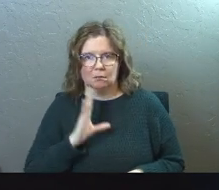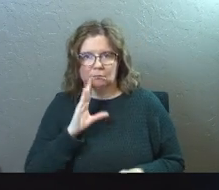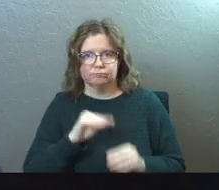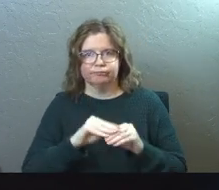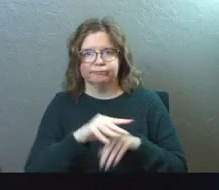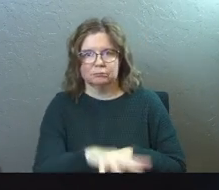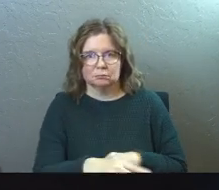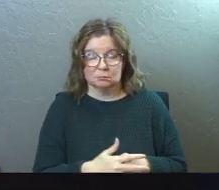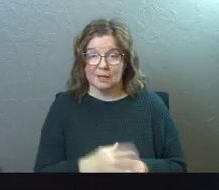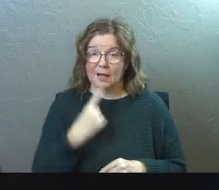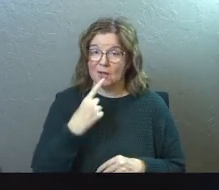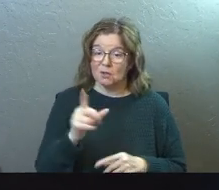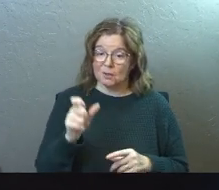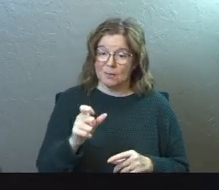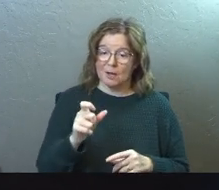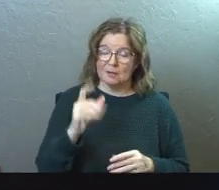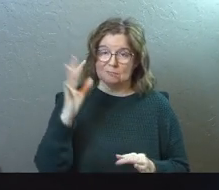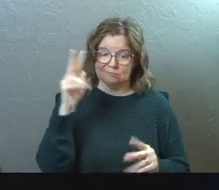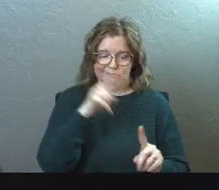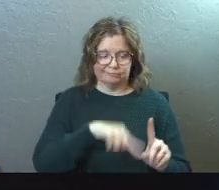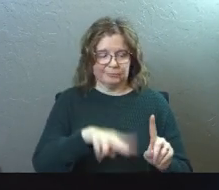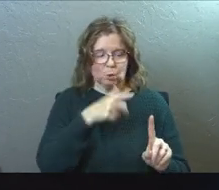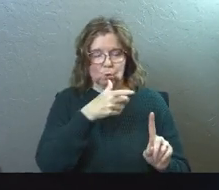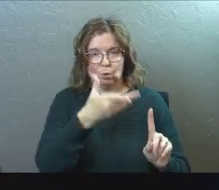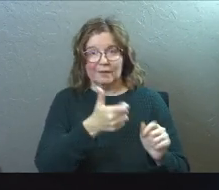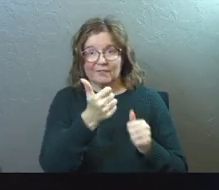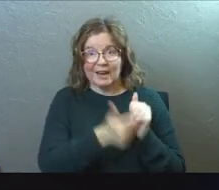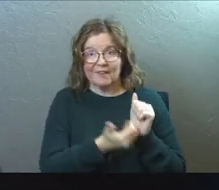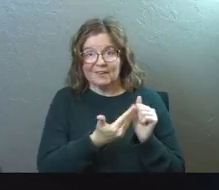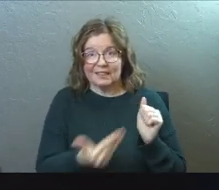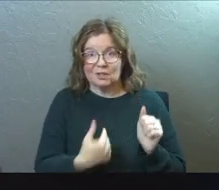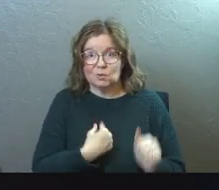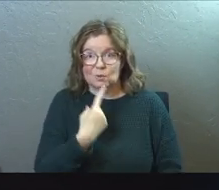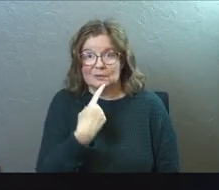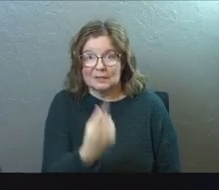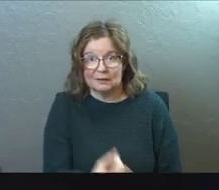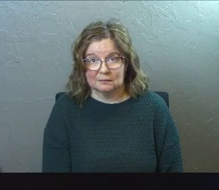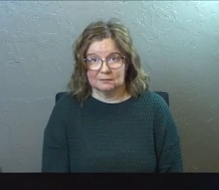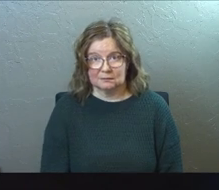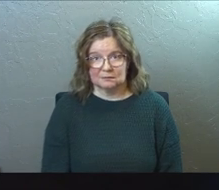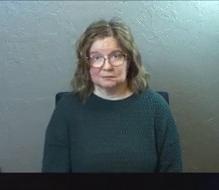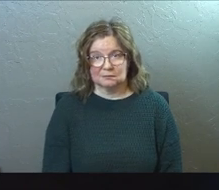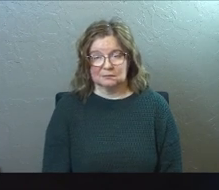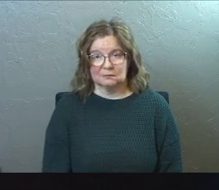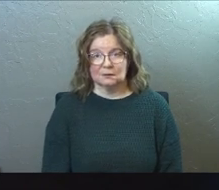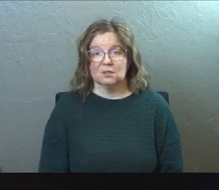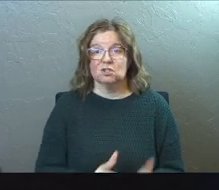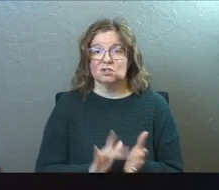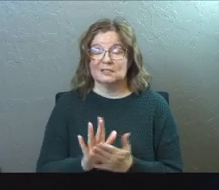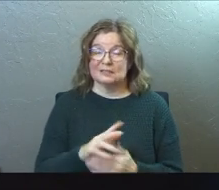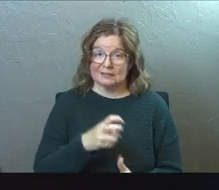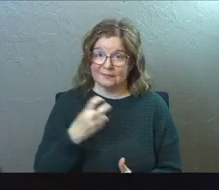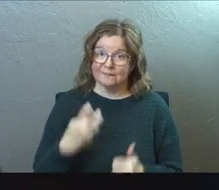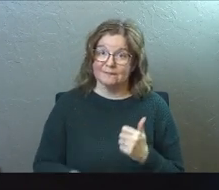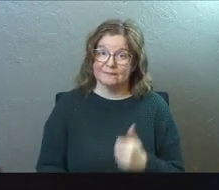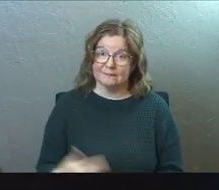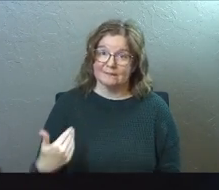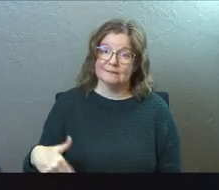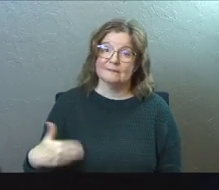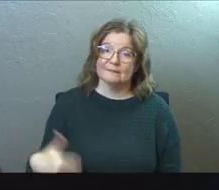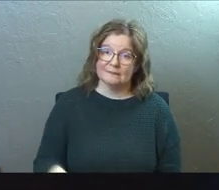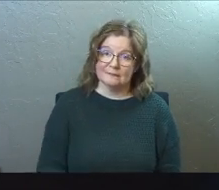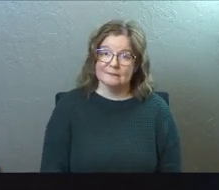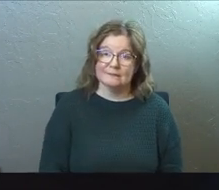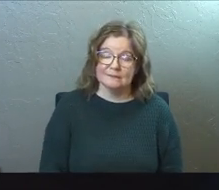I tell you this, you must give an account on Judgment Day for every idle word you speak. Jesus is tough, isn't he?